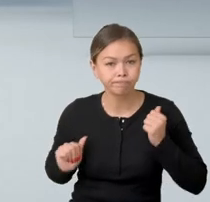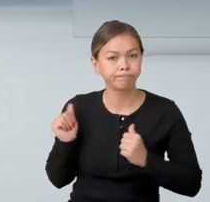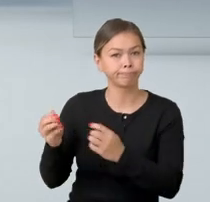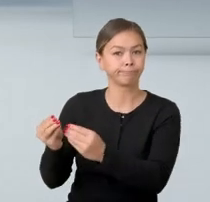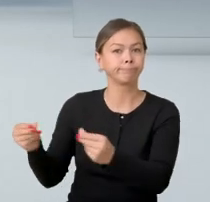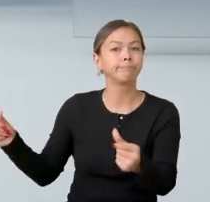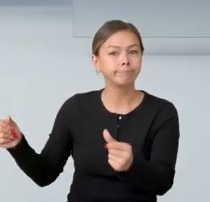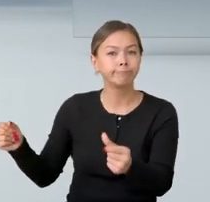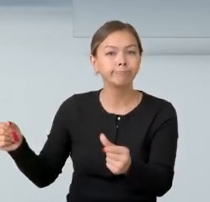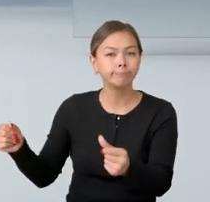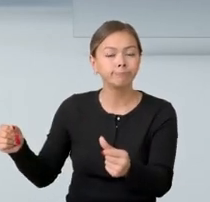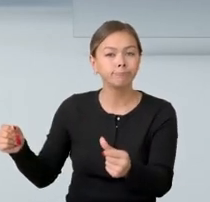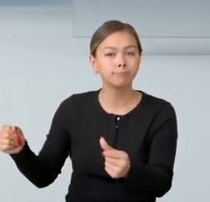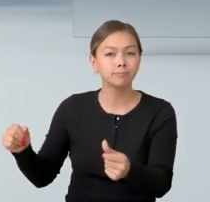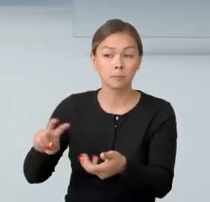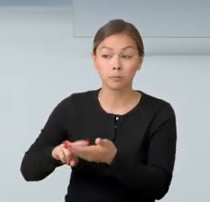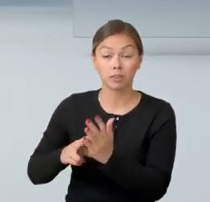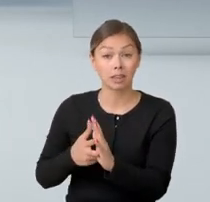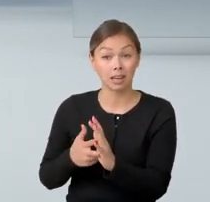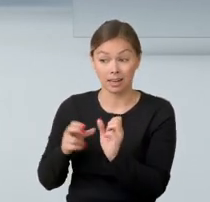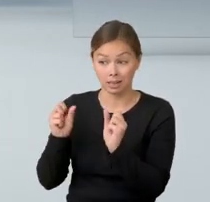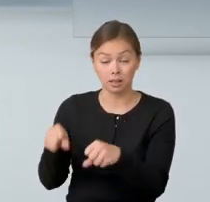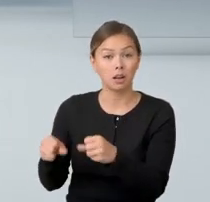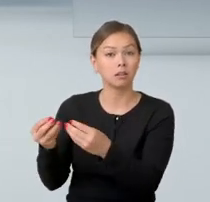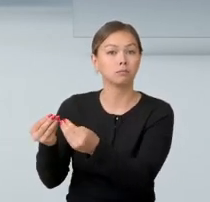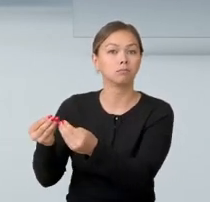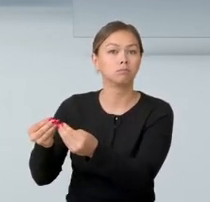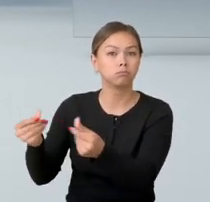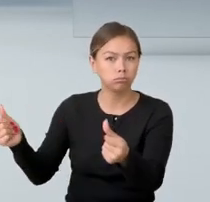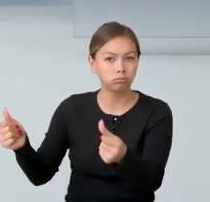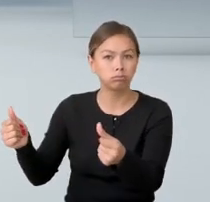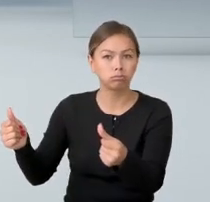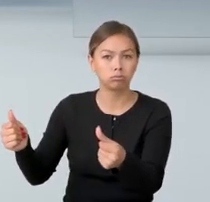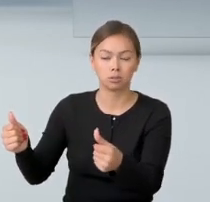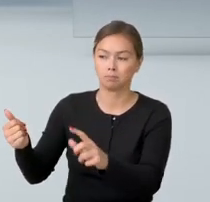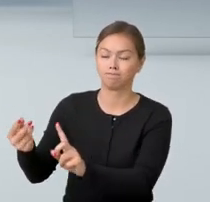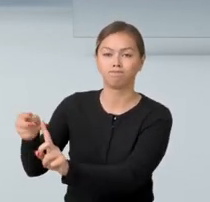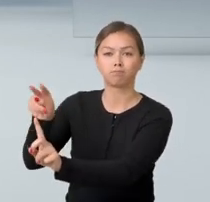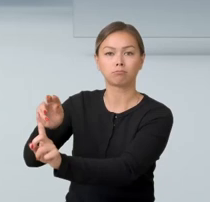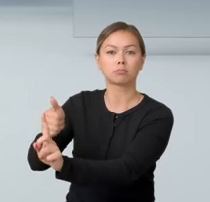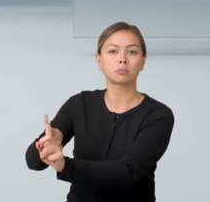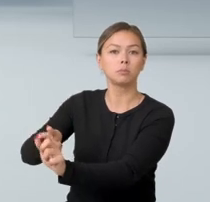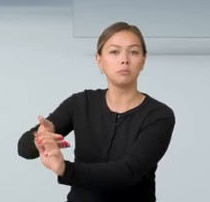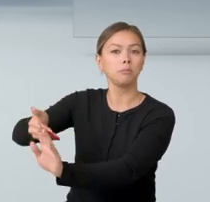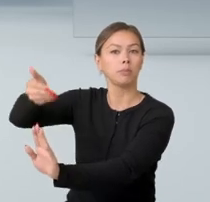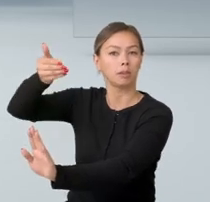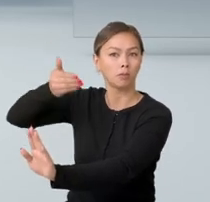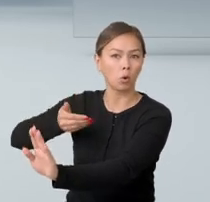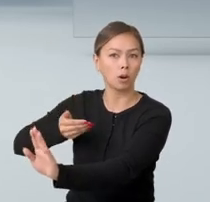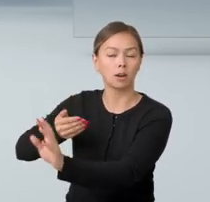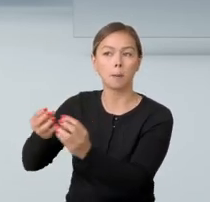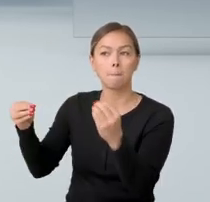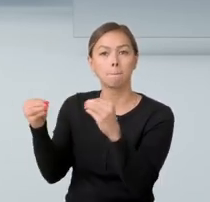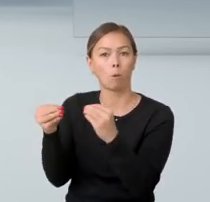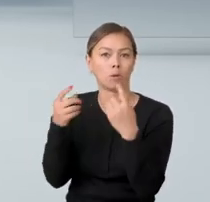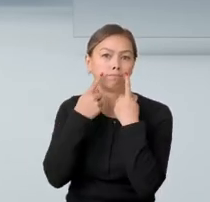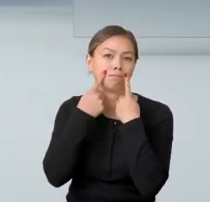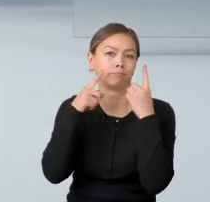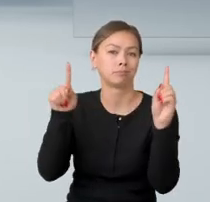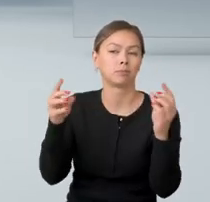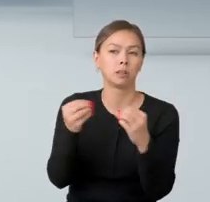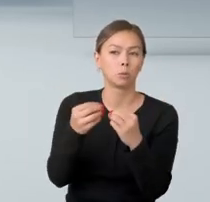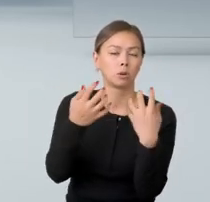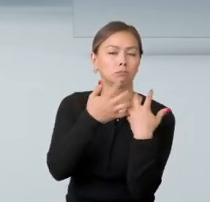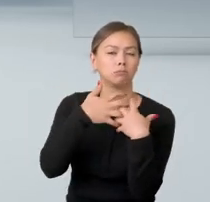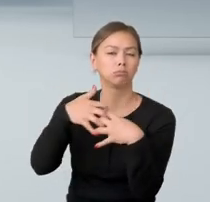they can be more proactive to solve them and uh to address them as uh in a